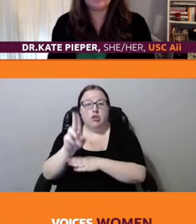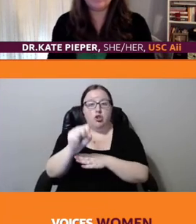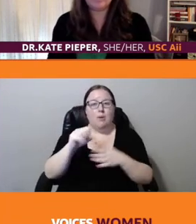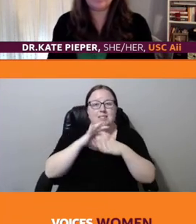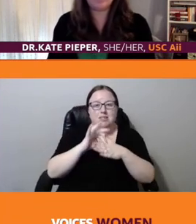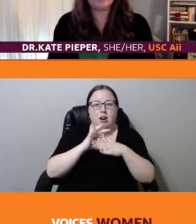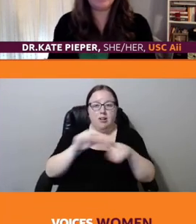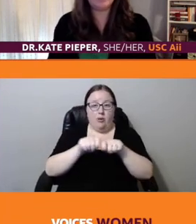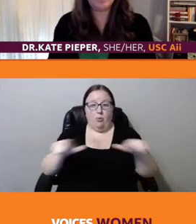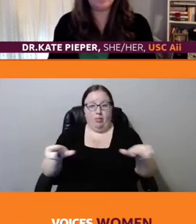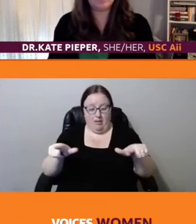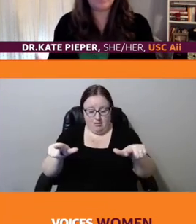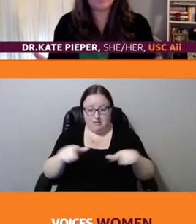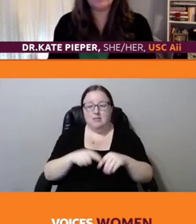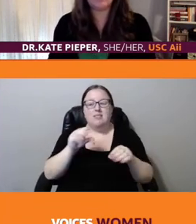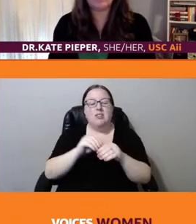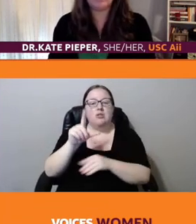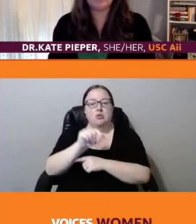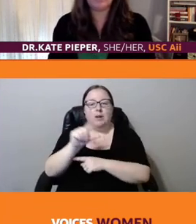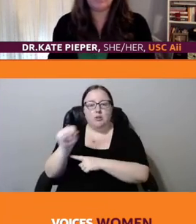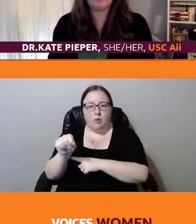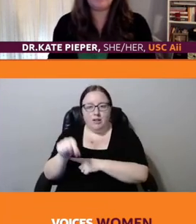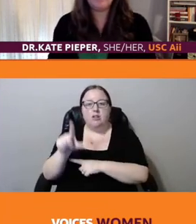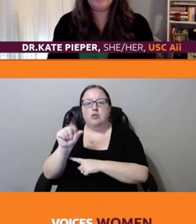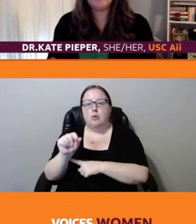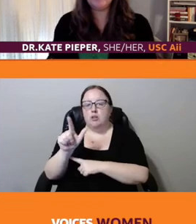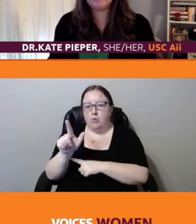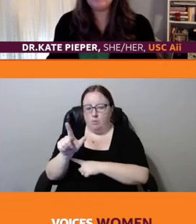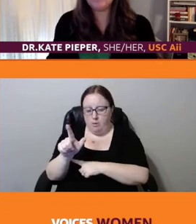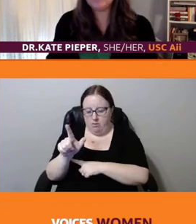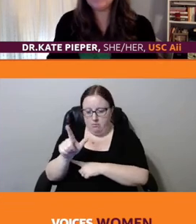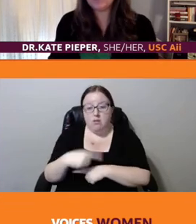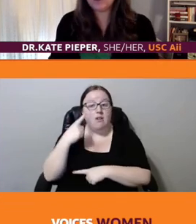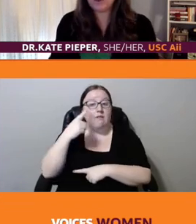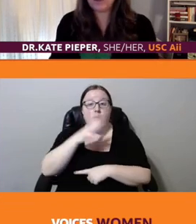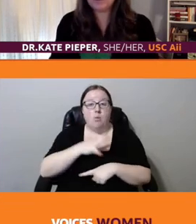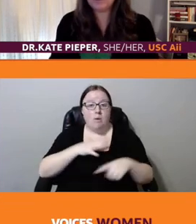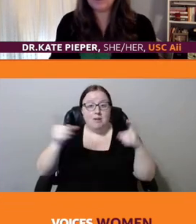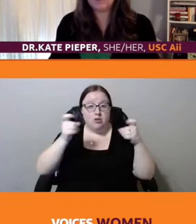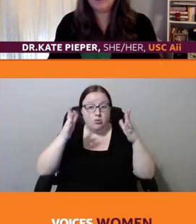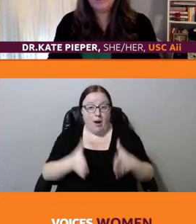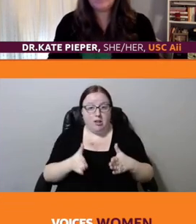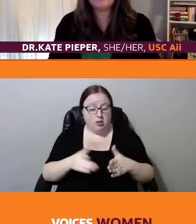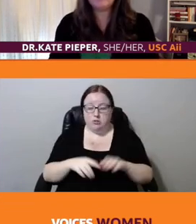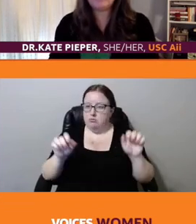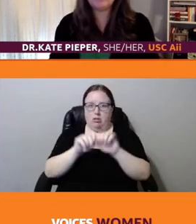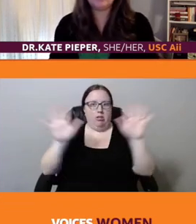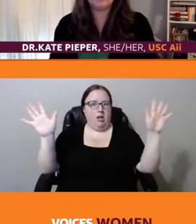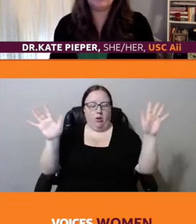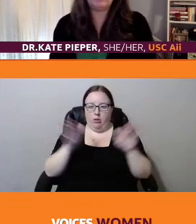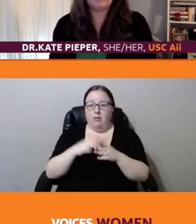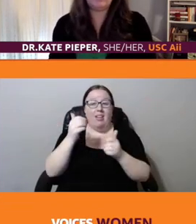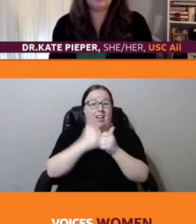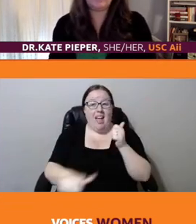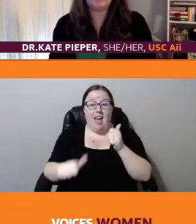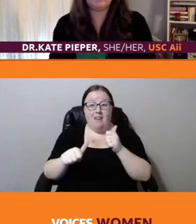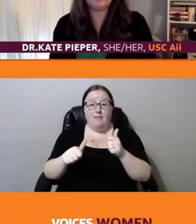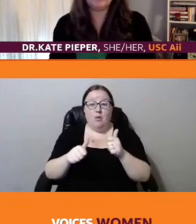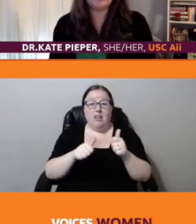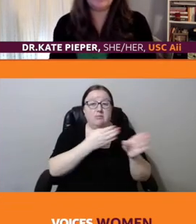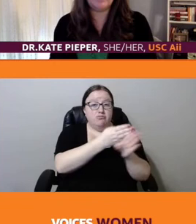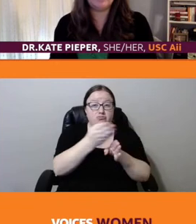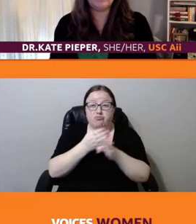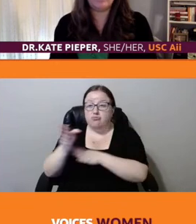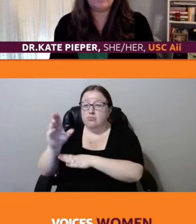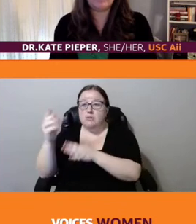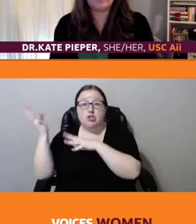was released on those platforms in 2020 and 2021. And for women directors, the story is clear. Every major streaming platform had a